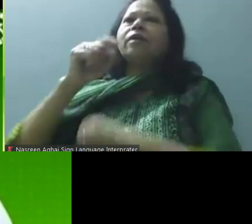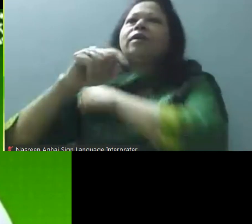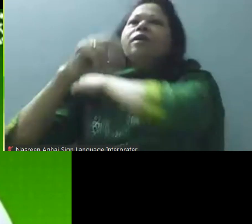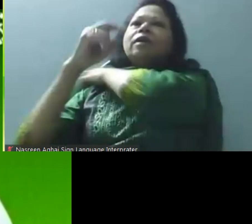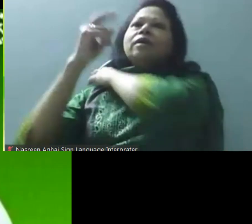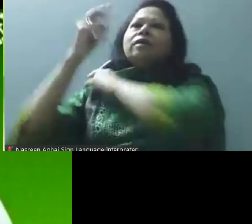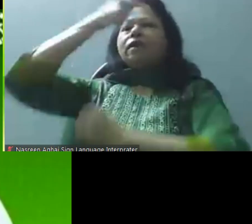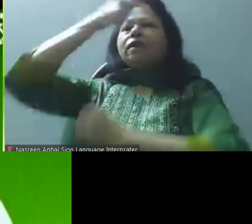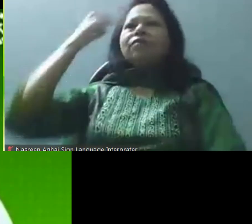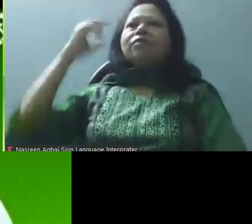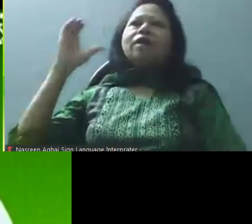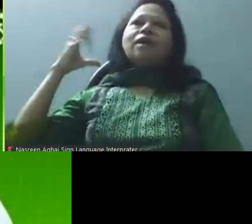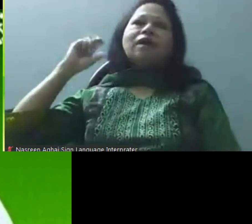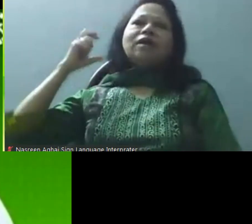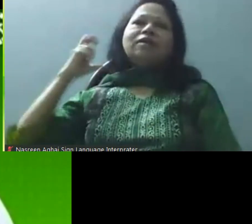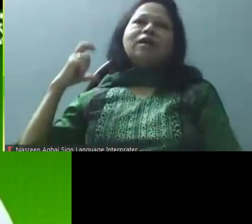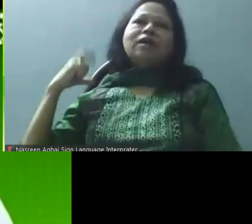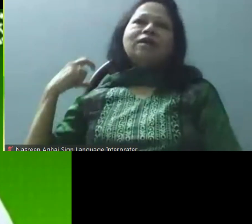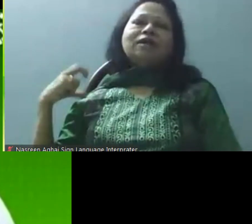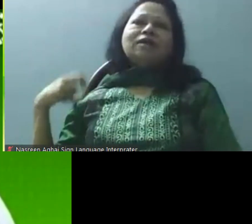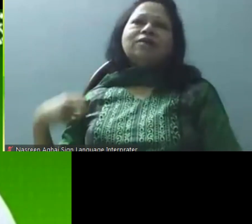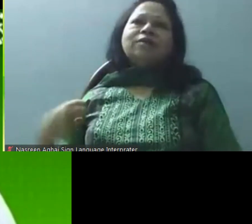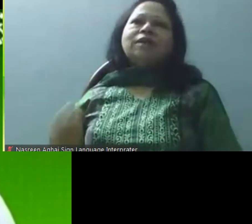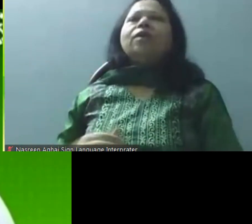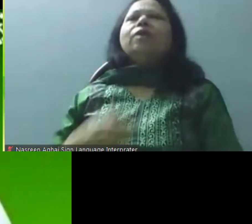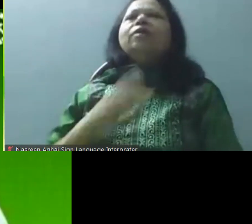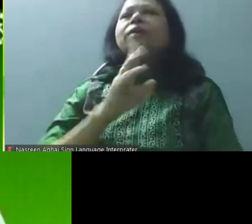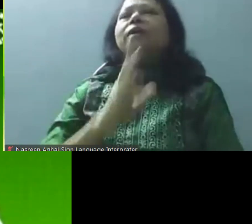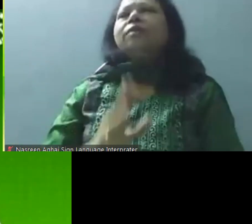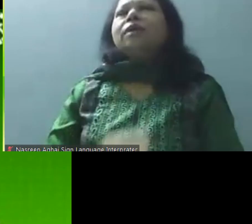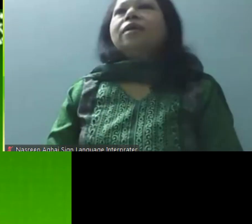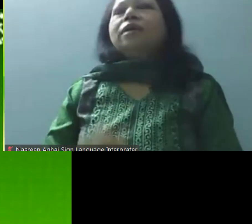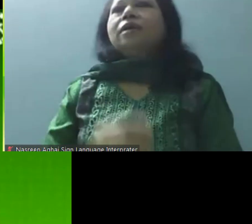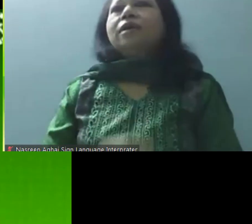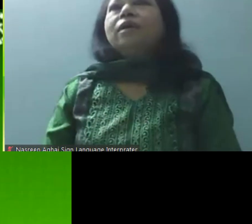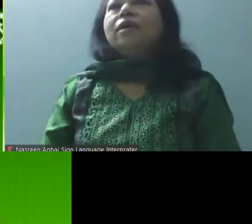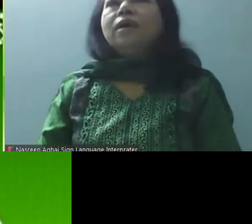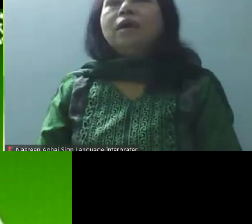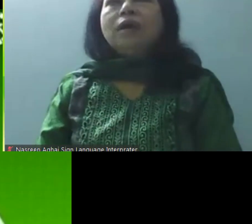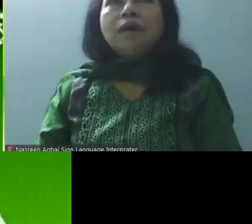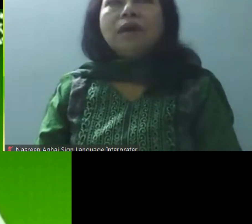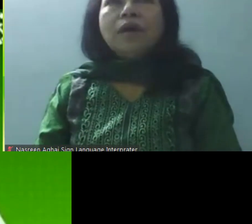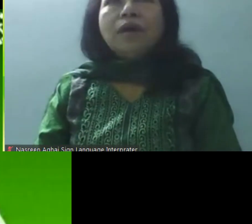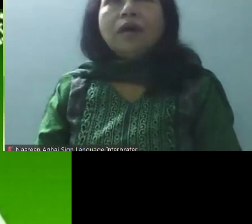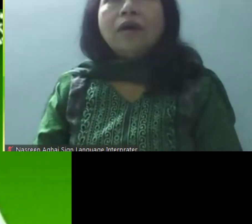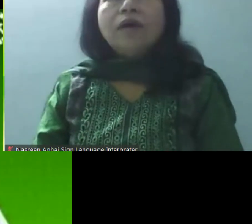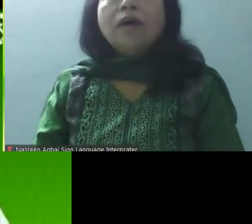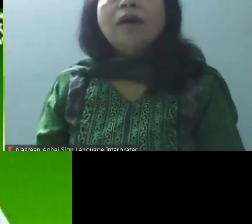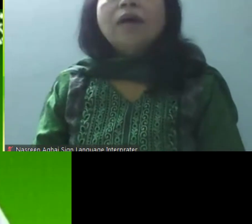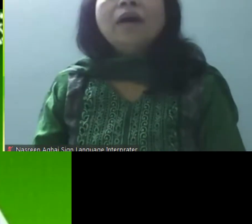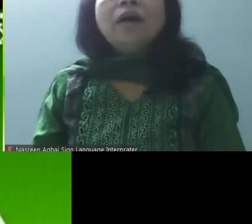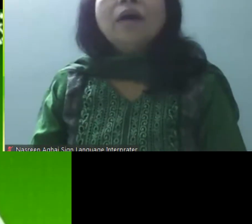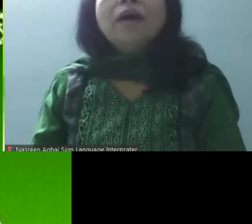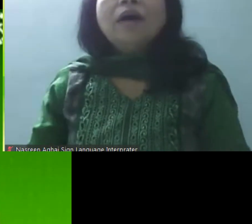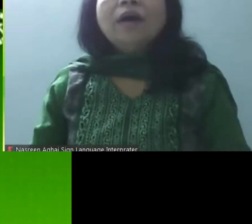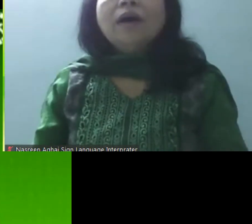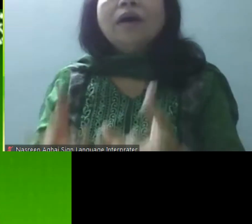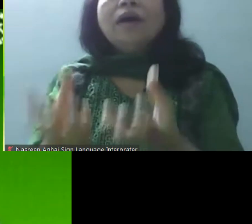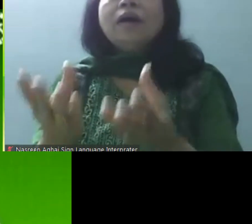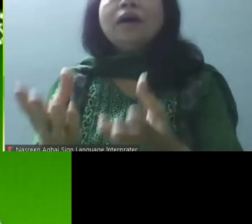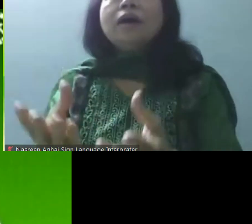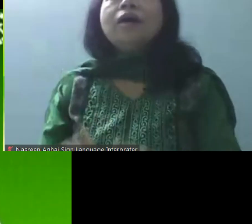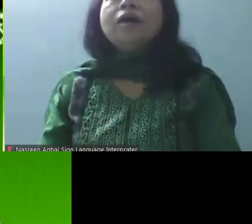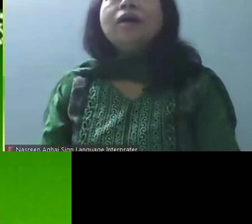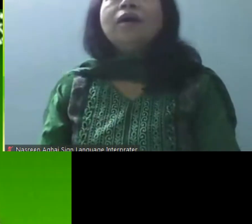region in general. So over to you, Lubna. Okay, I will permit me to start from the beginning